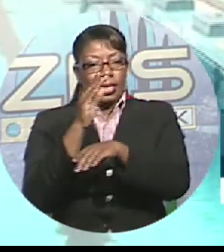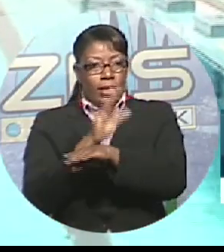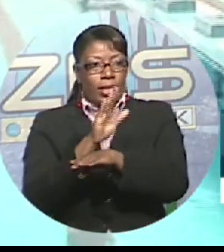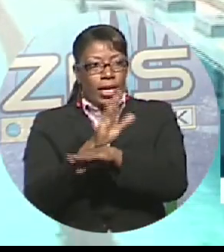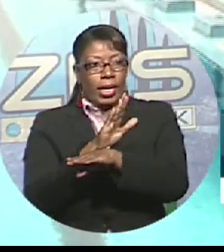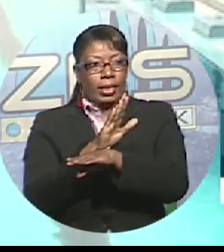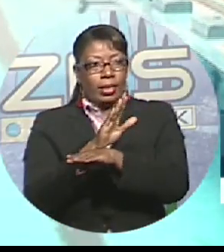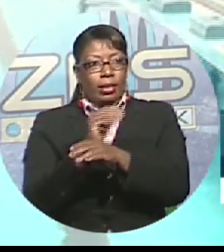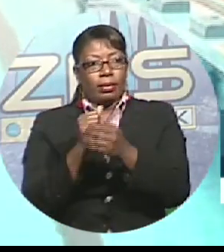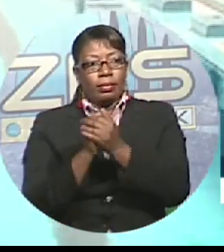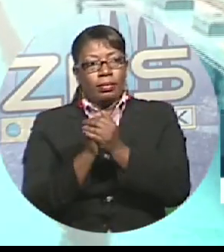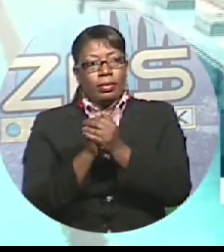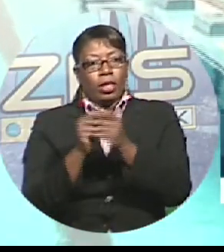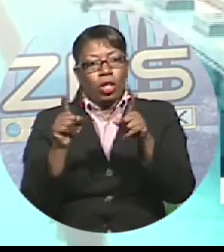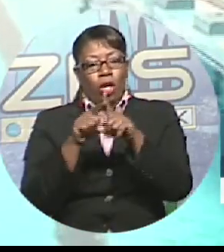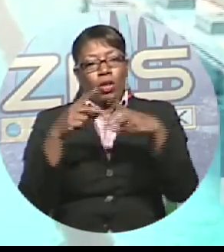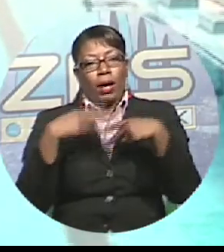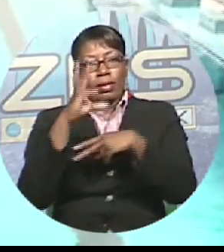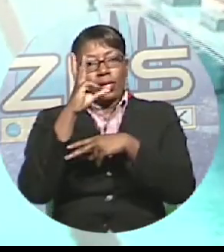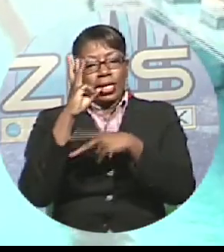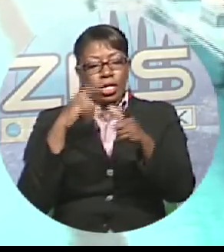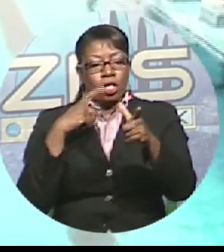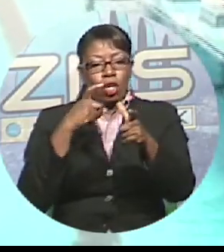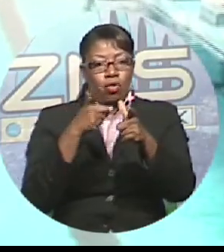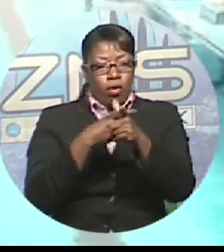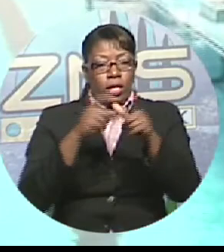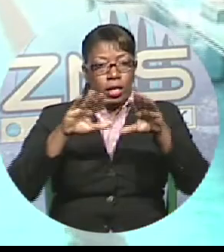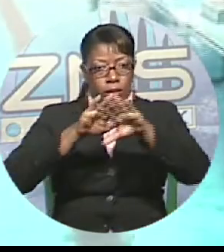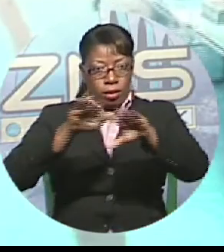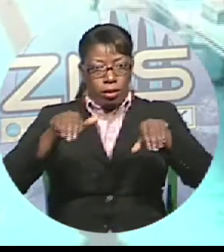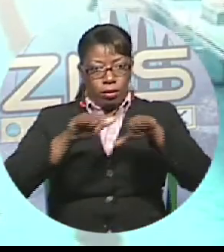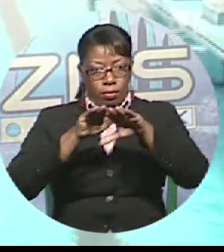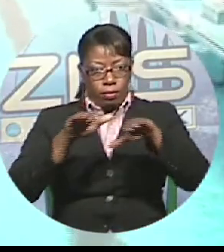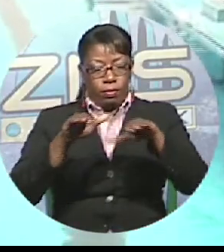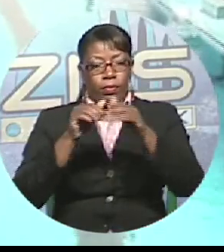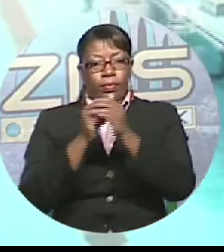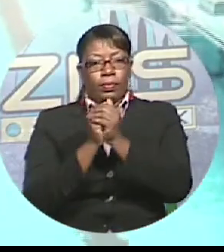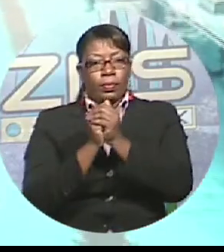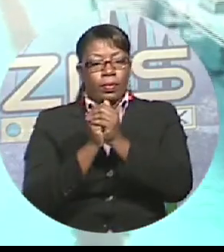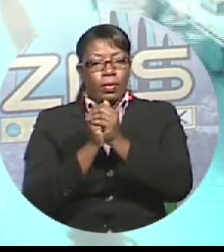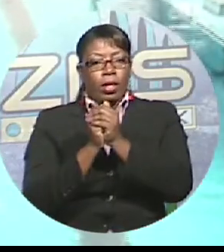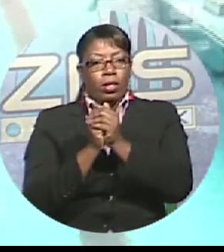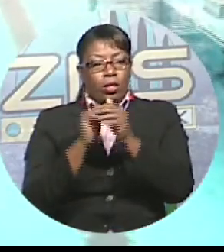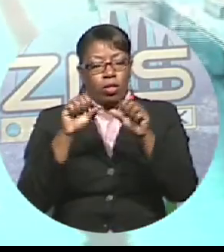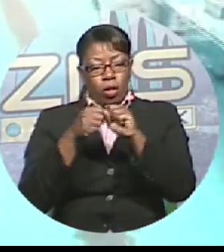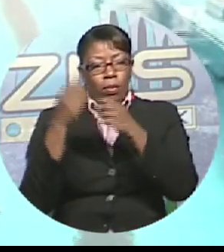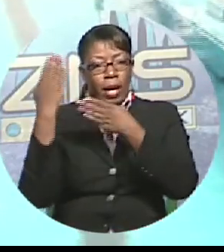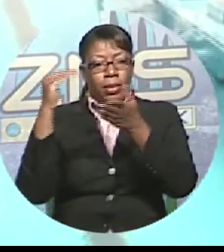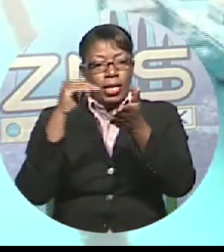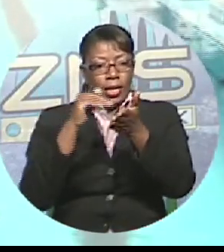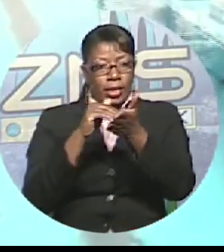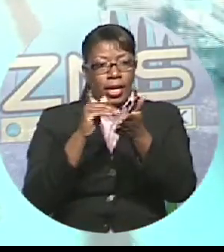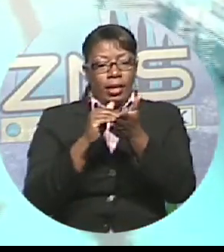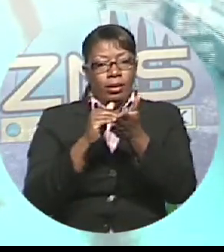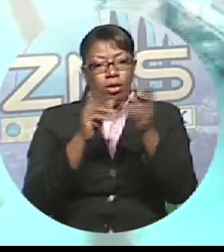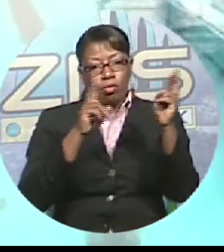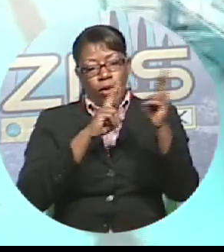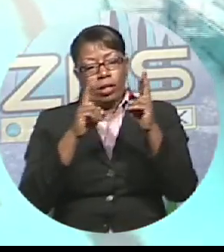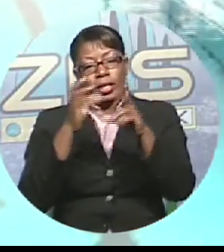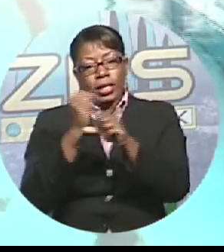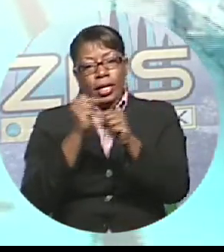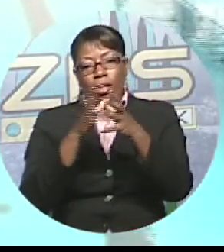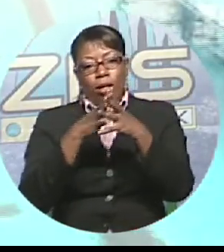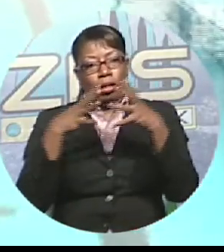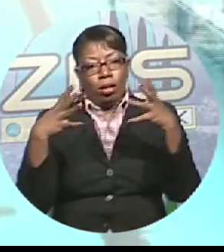are also 6 relays tonight in the 4x1 freestyle. So the Bahamas in a good position to pick up a slew of medals here on this